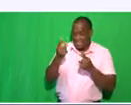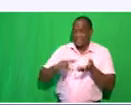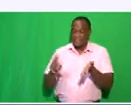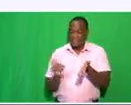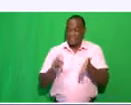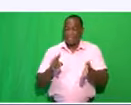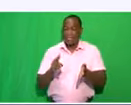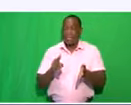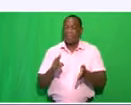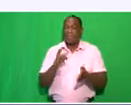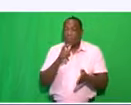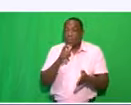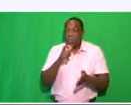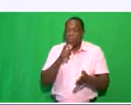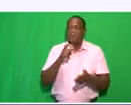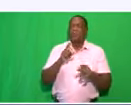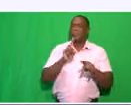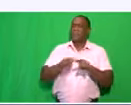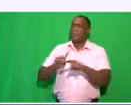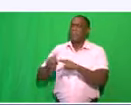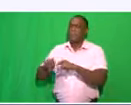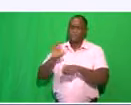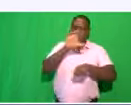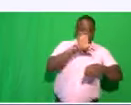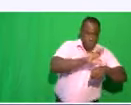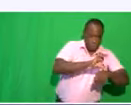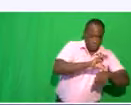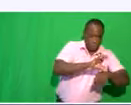boards and the Ministry of Education,